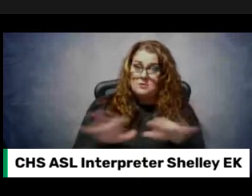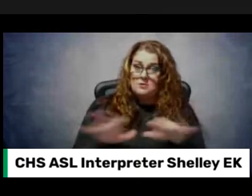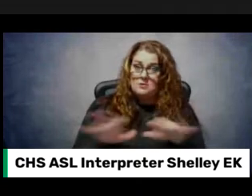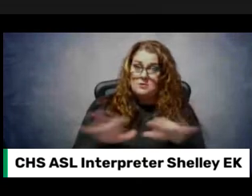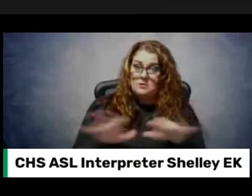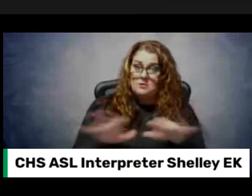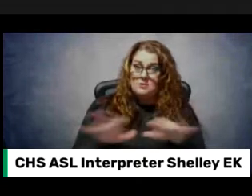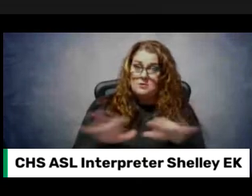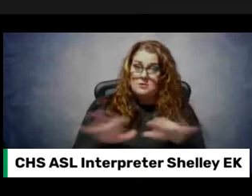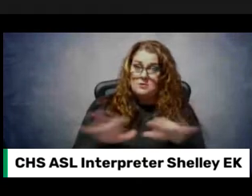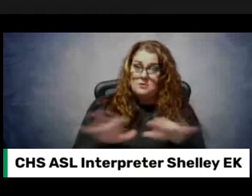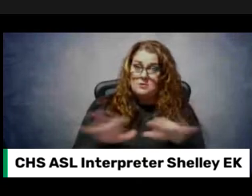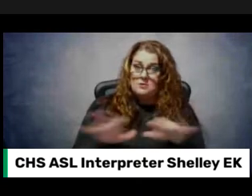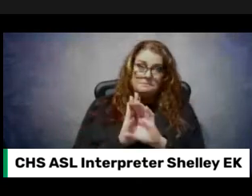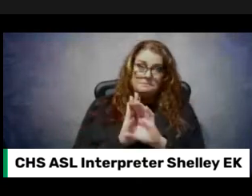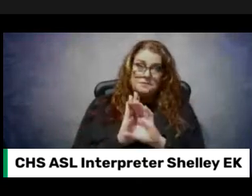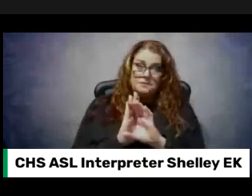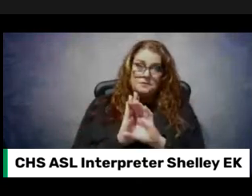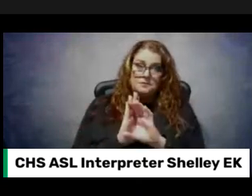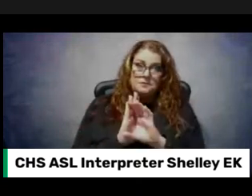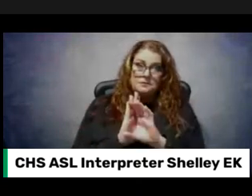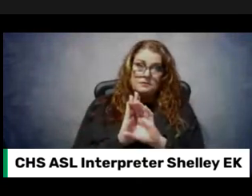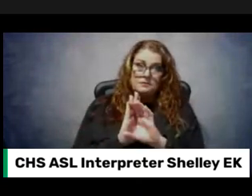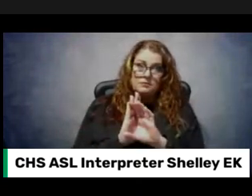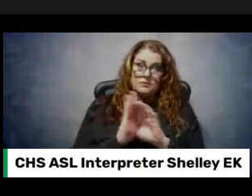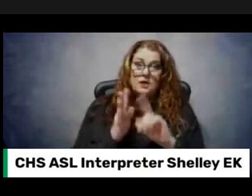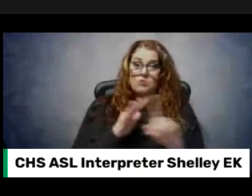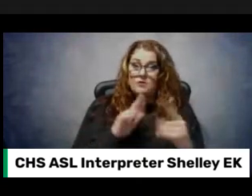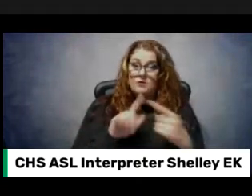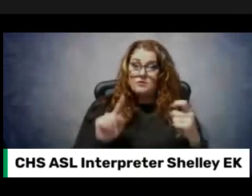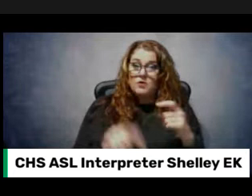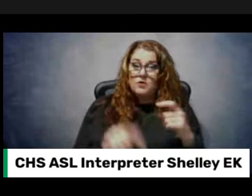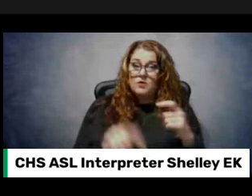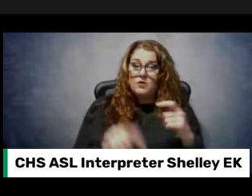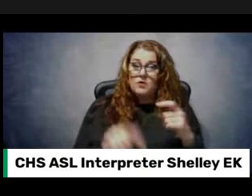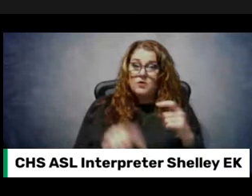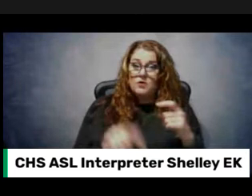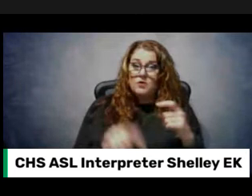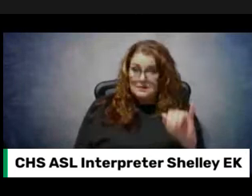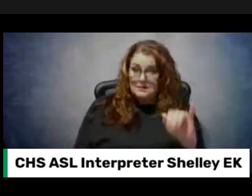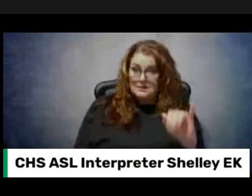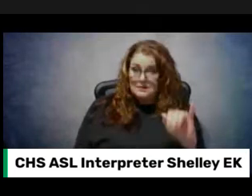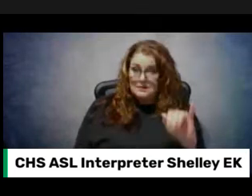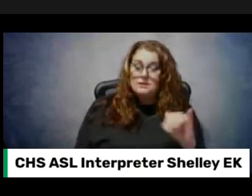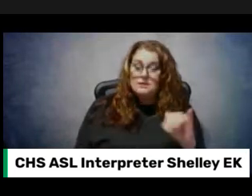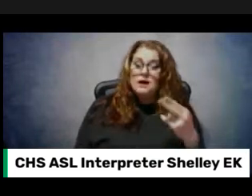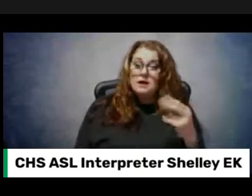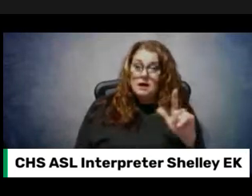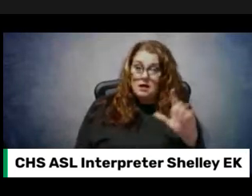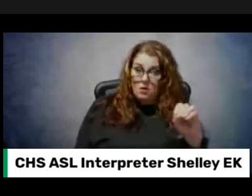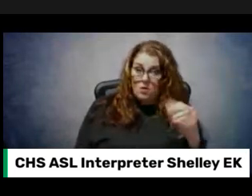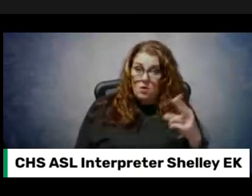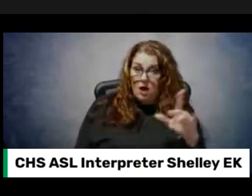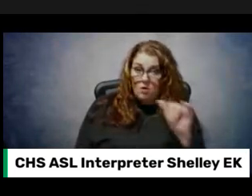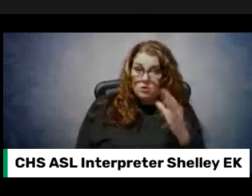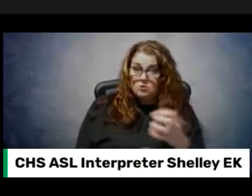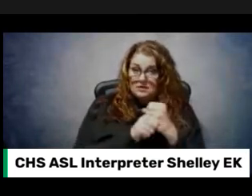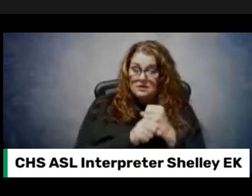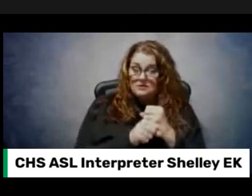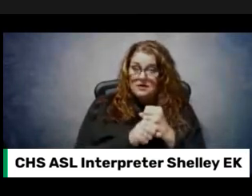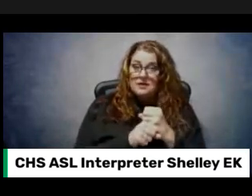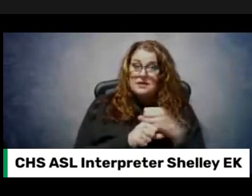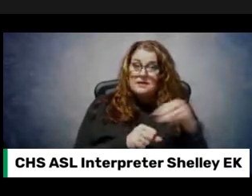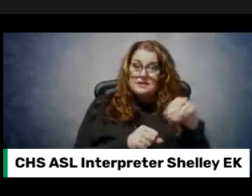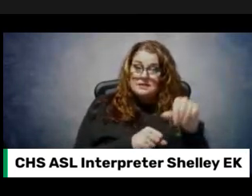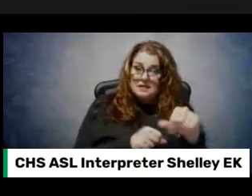photograph, a refugee from Burundi at Hello Howard is receiving seeds